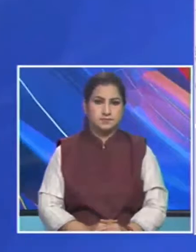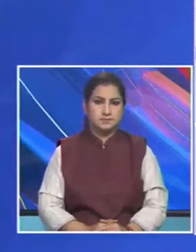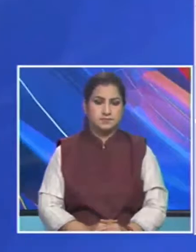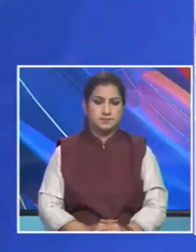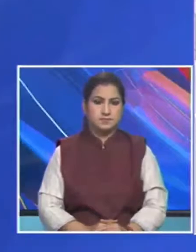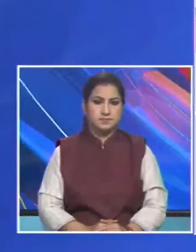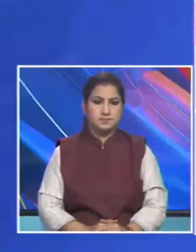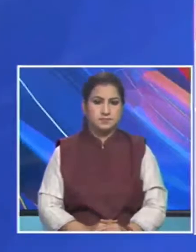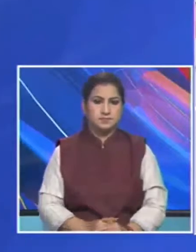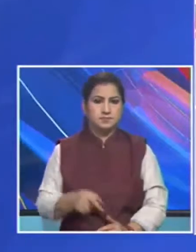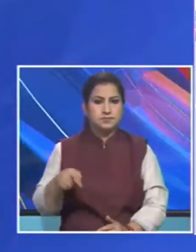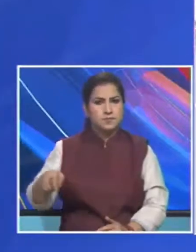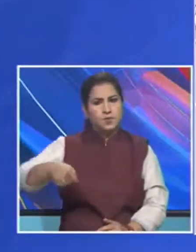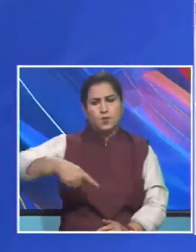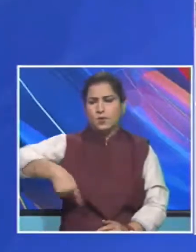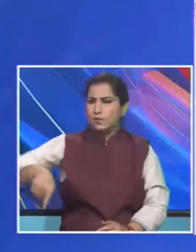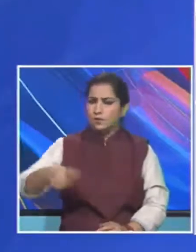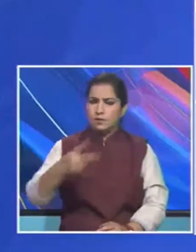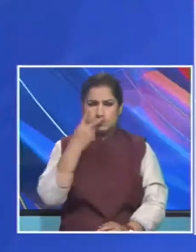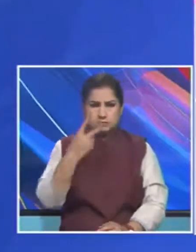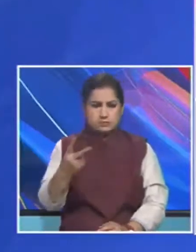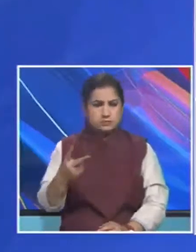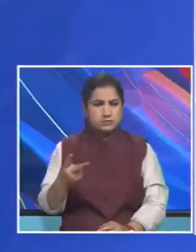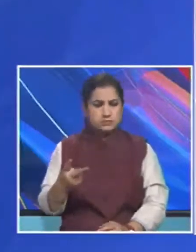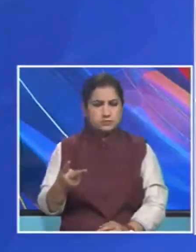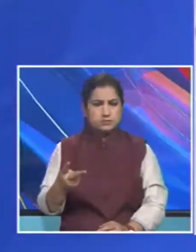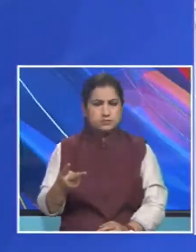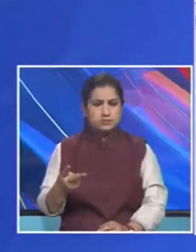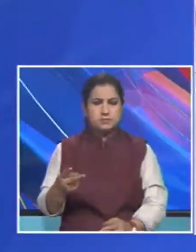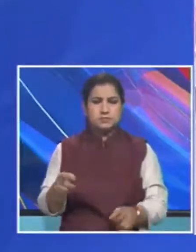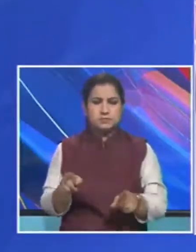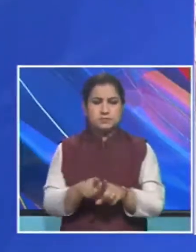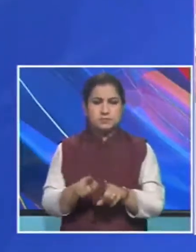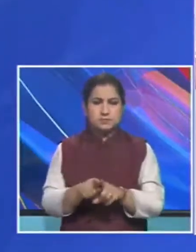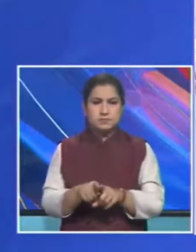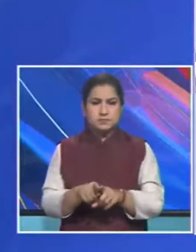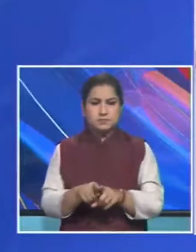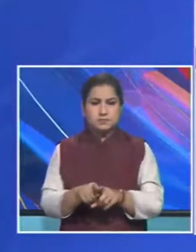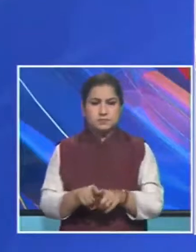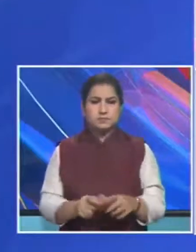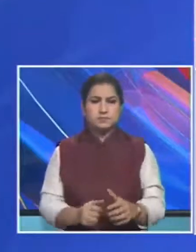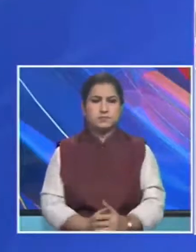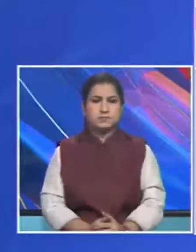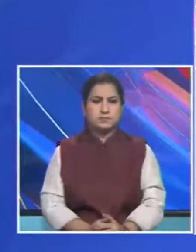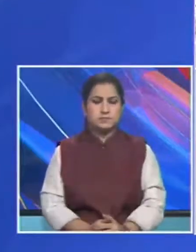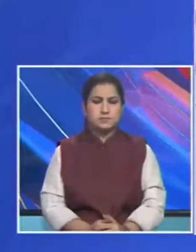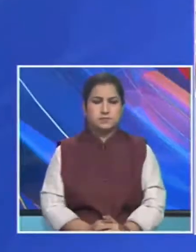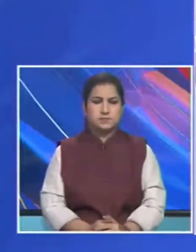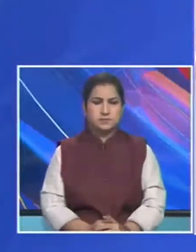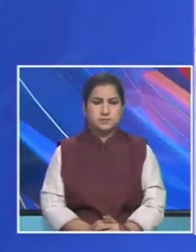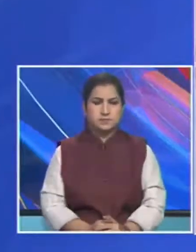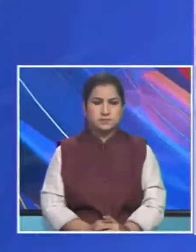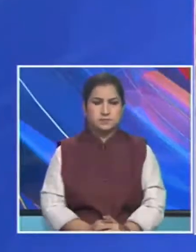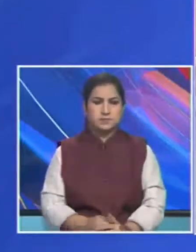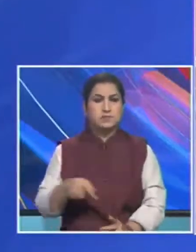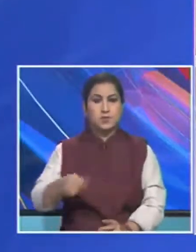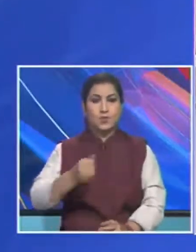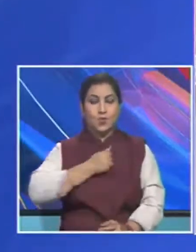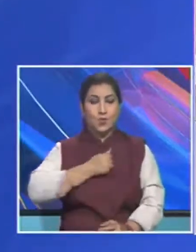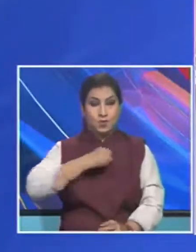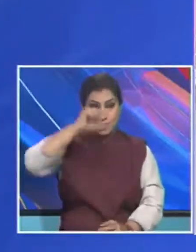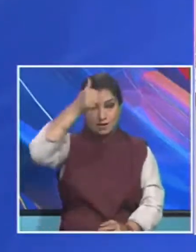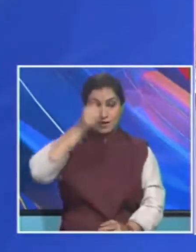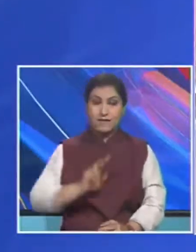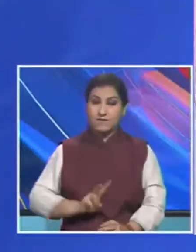There invariably is, as a form of mainstream dialogue, a recurring reference to the values a